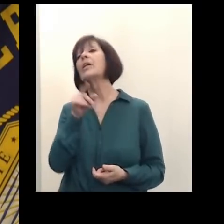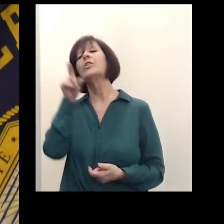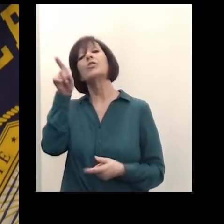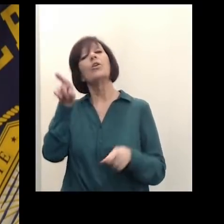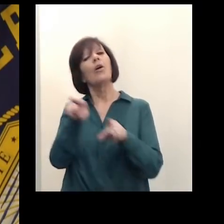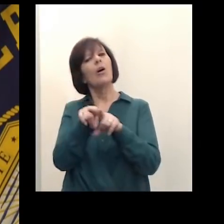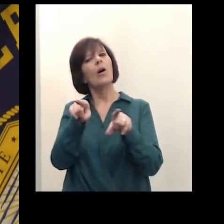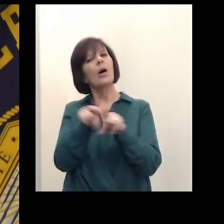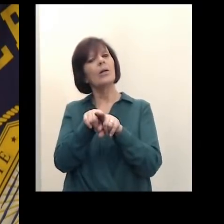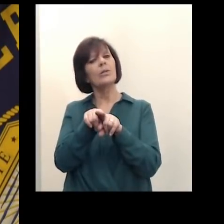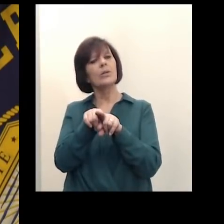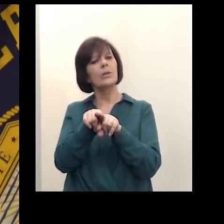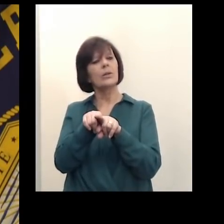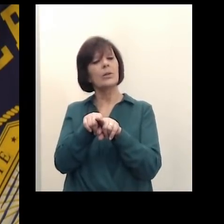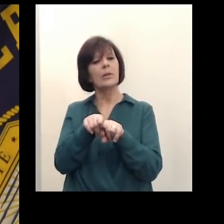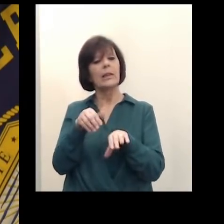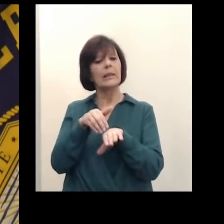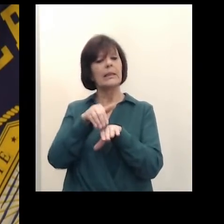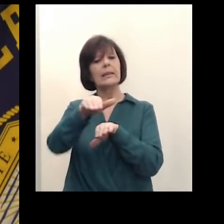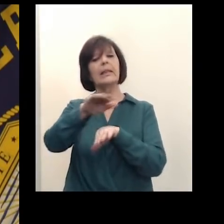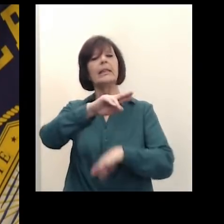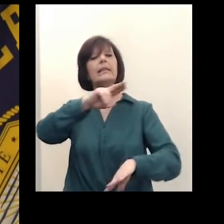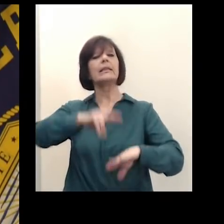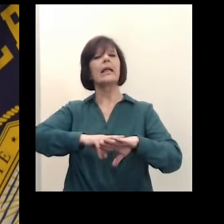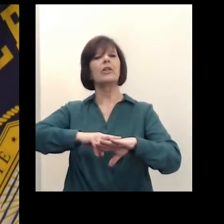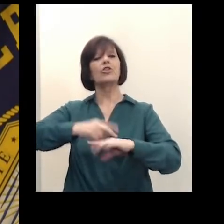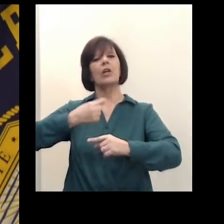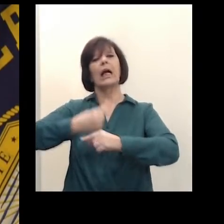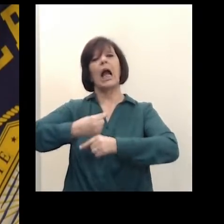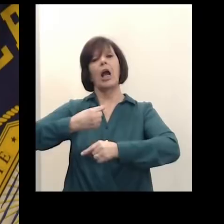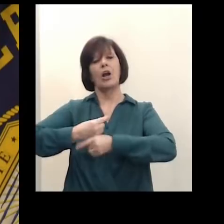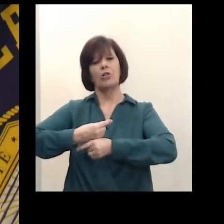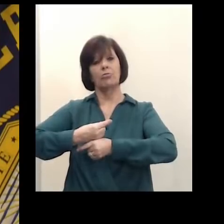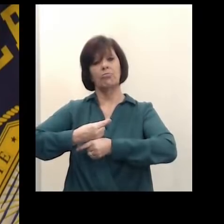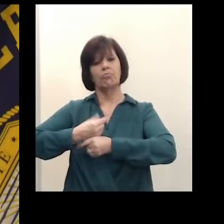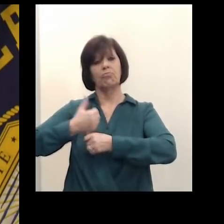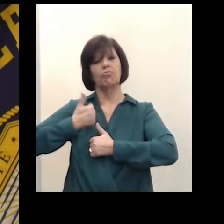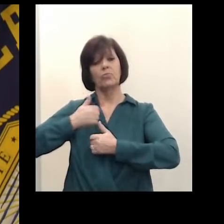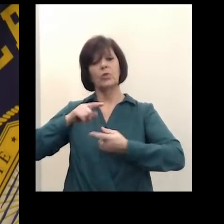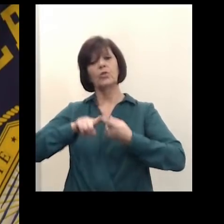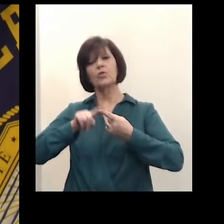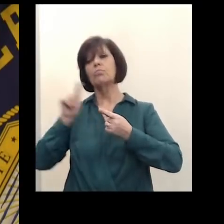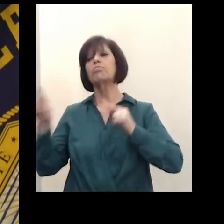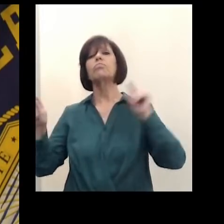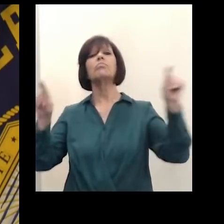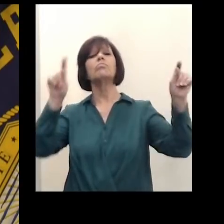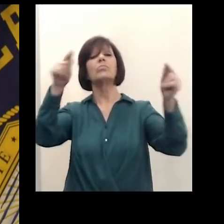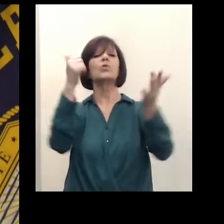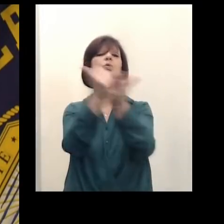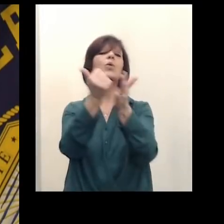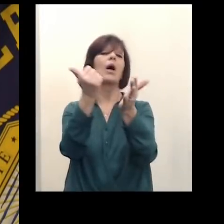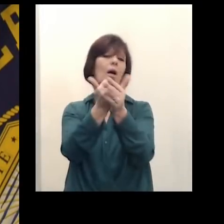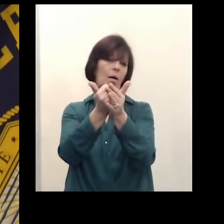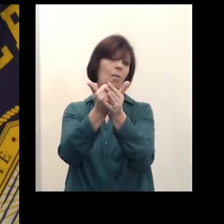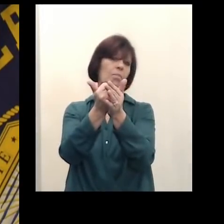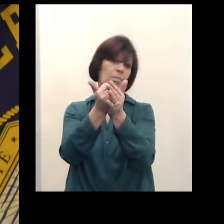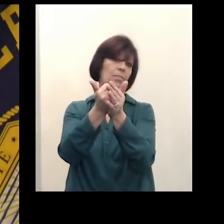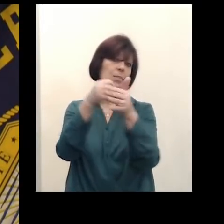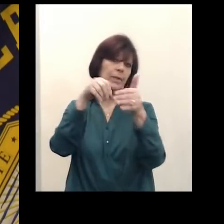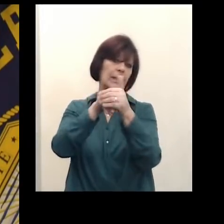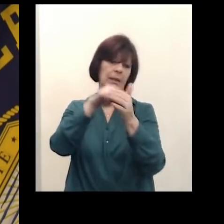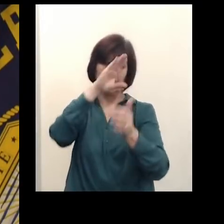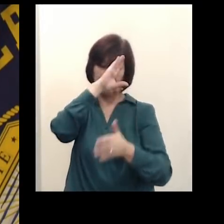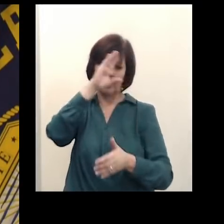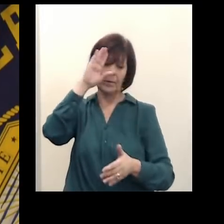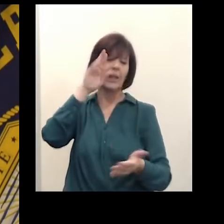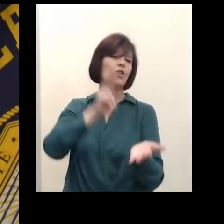sent National Guard troops to various locations in Western New York to help offset some of the problems that we're seeing, including in nursing